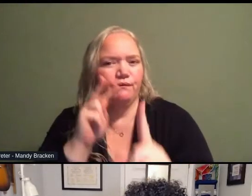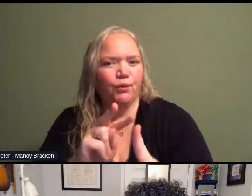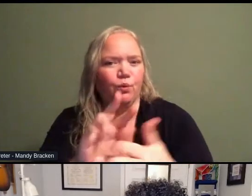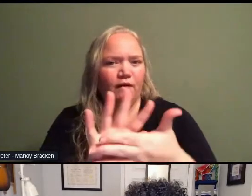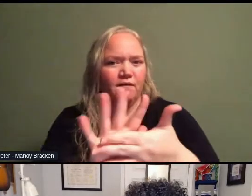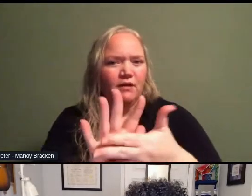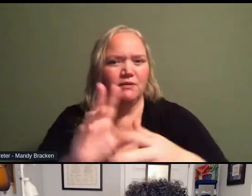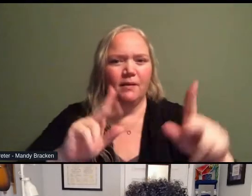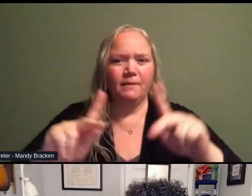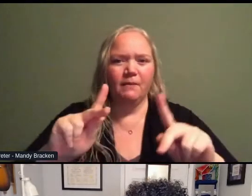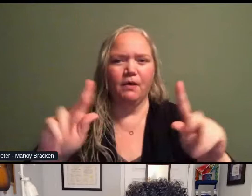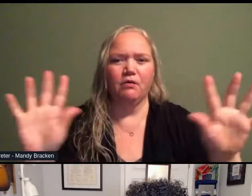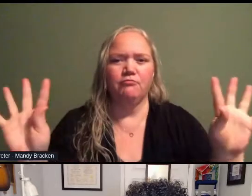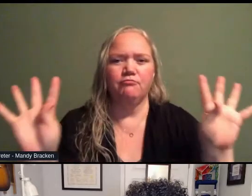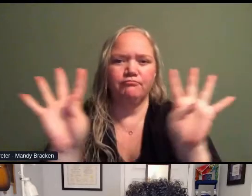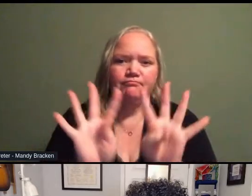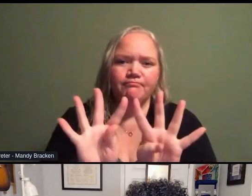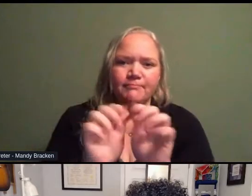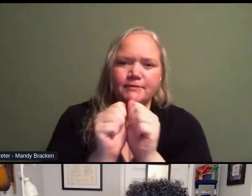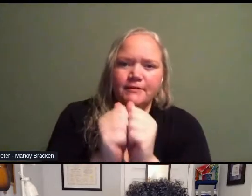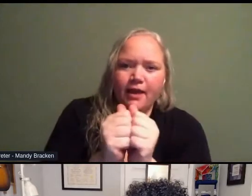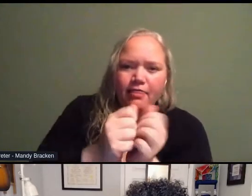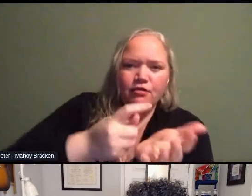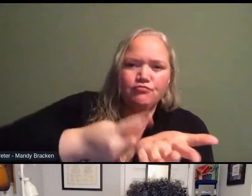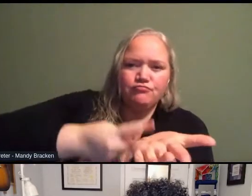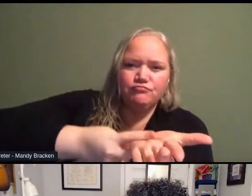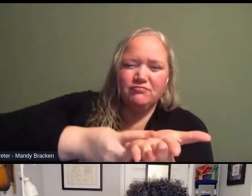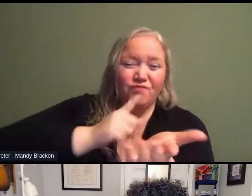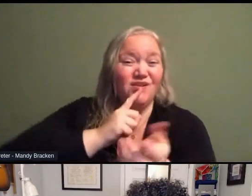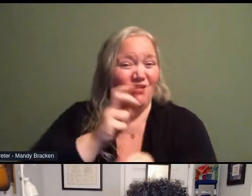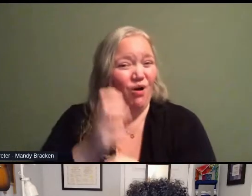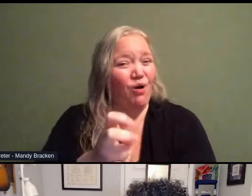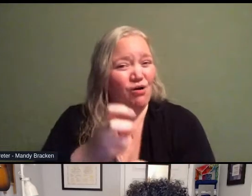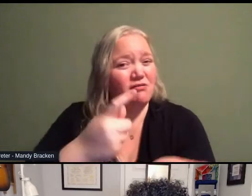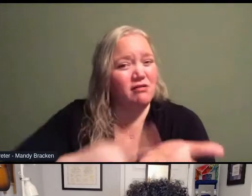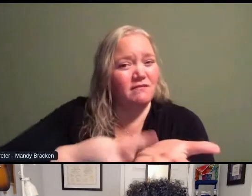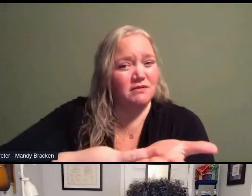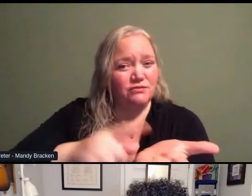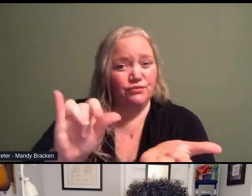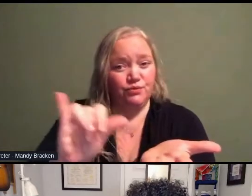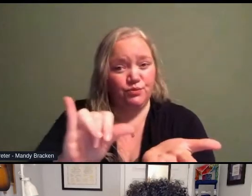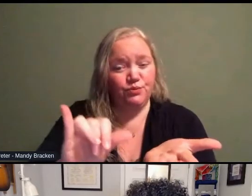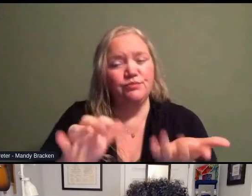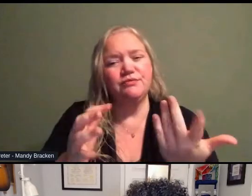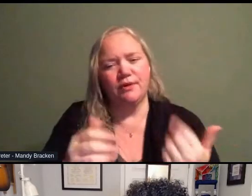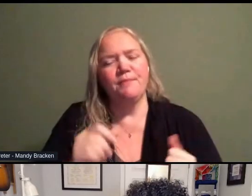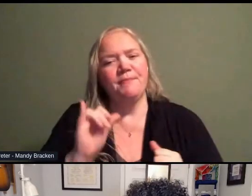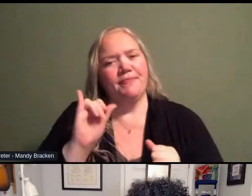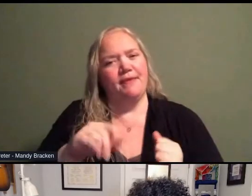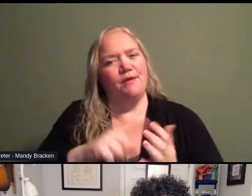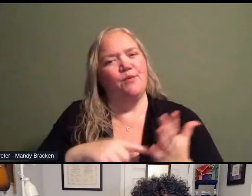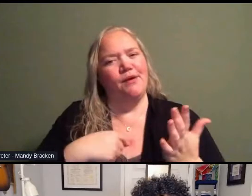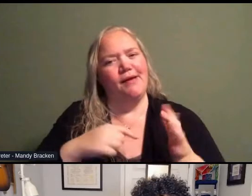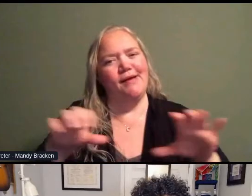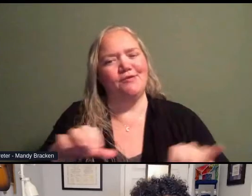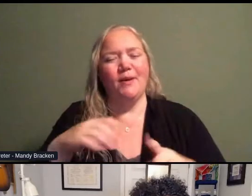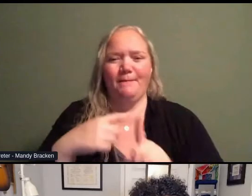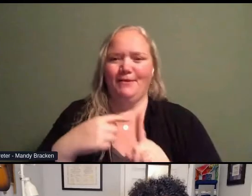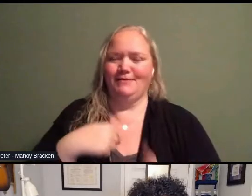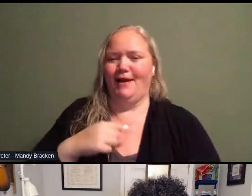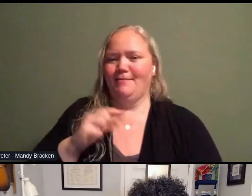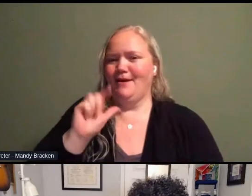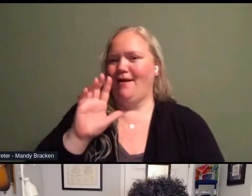creating conversations, the hard conversations. So that's what I do. And I'm also a 25-year member of Congregation